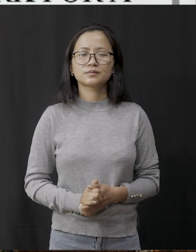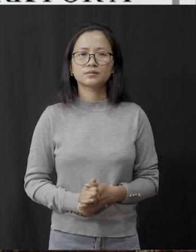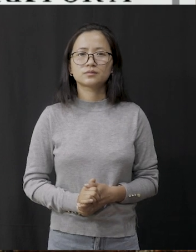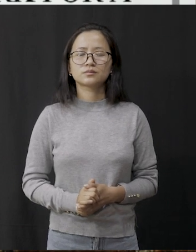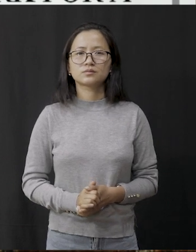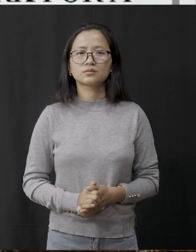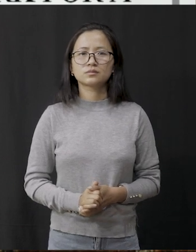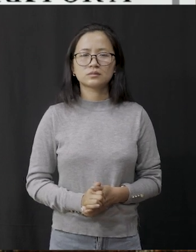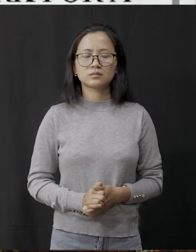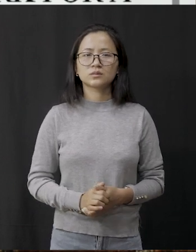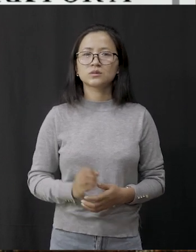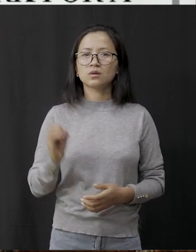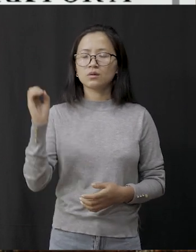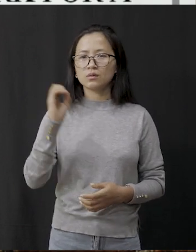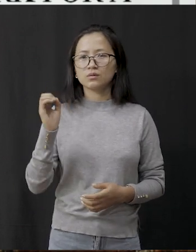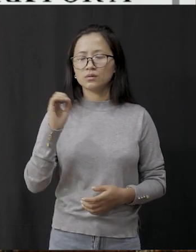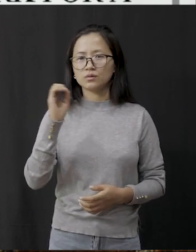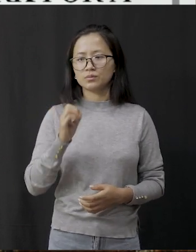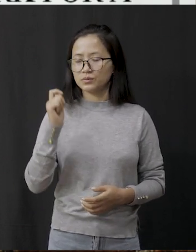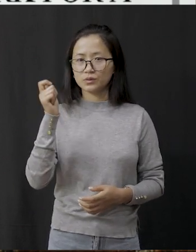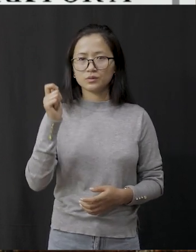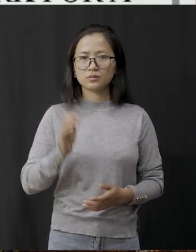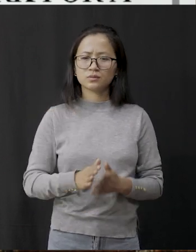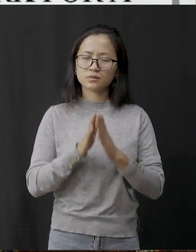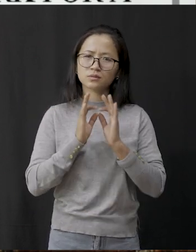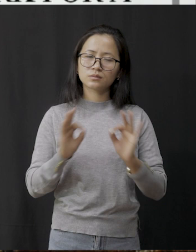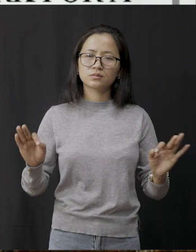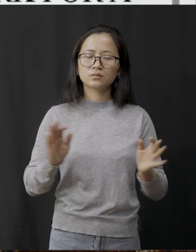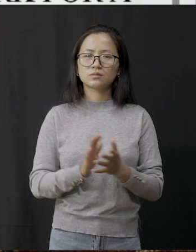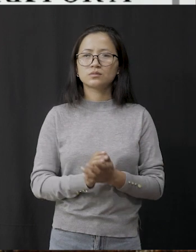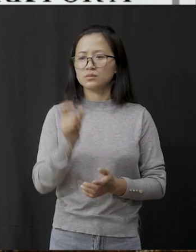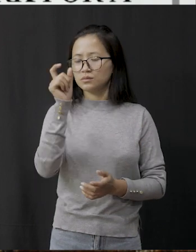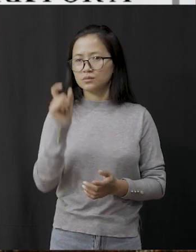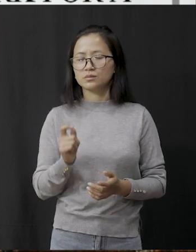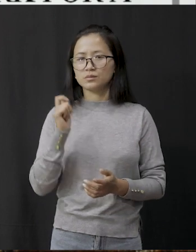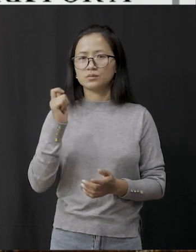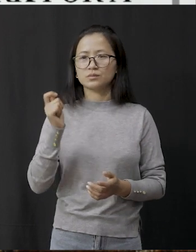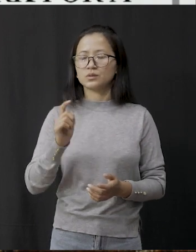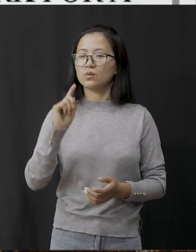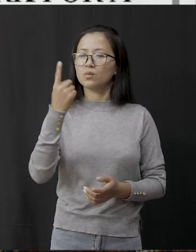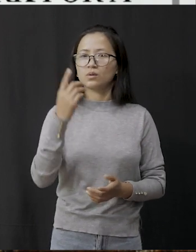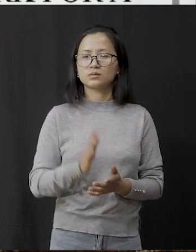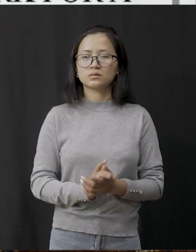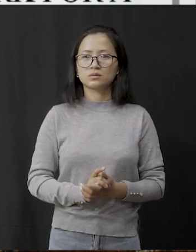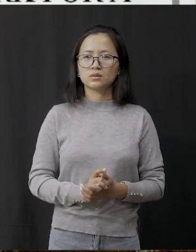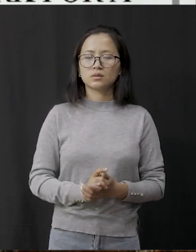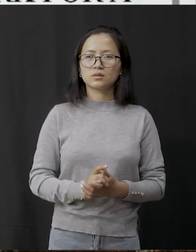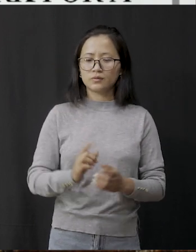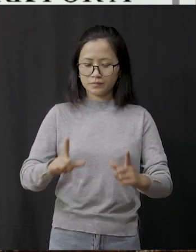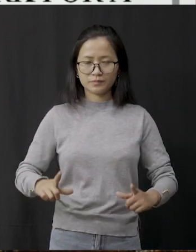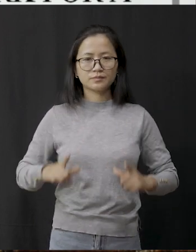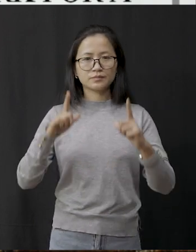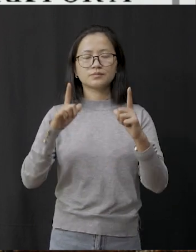right? So occupation, in a very simple word, it is the work that one does for a